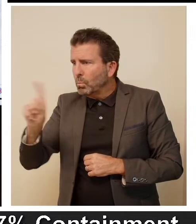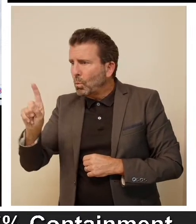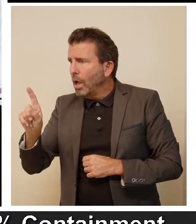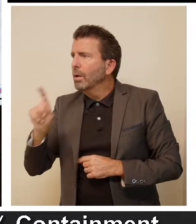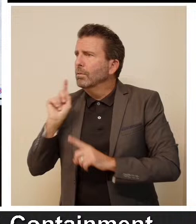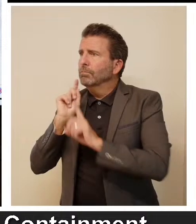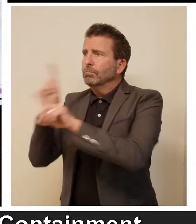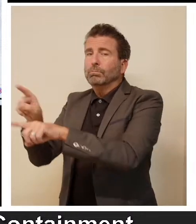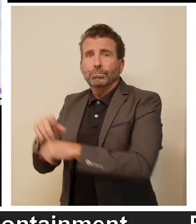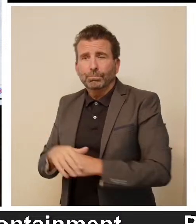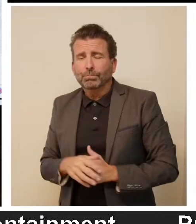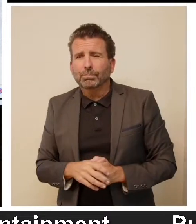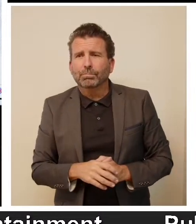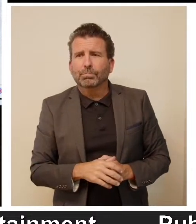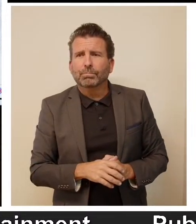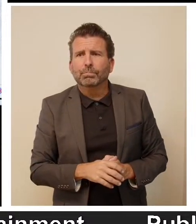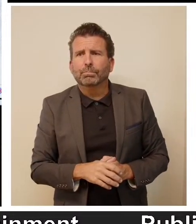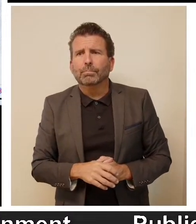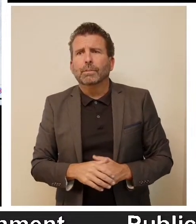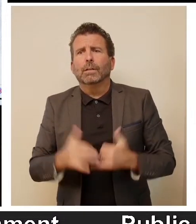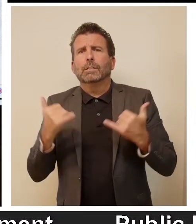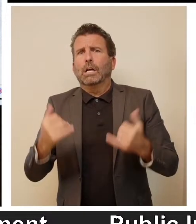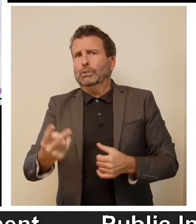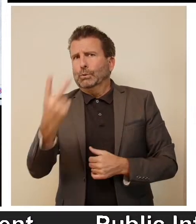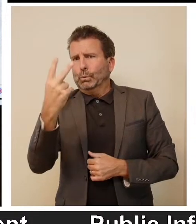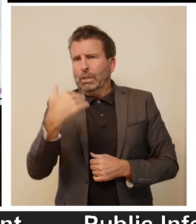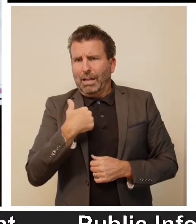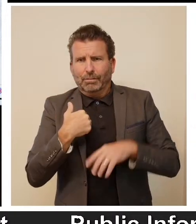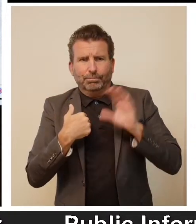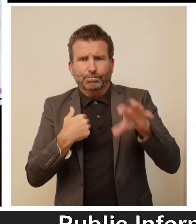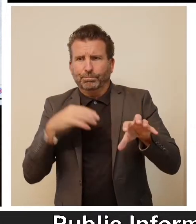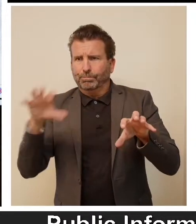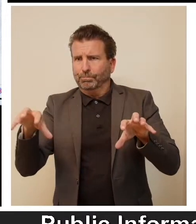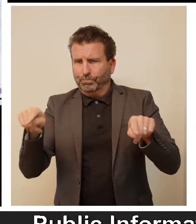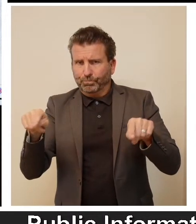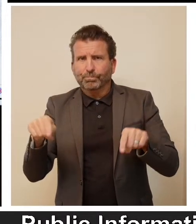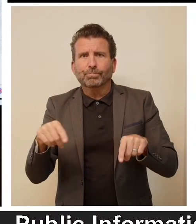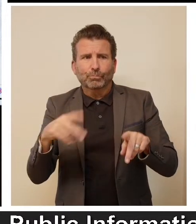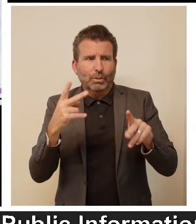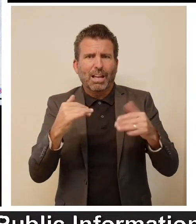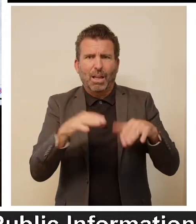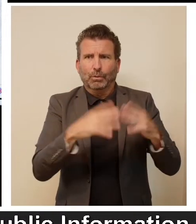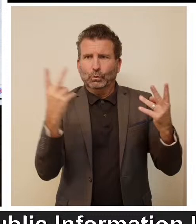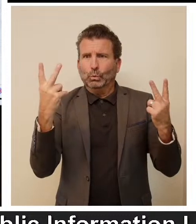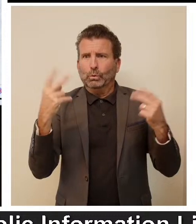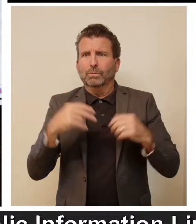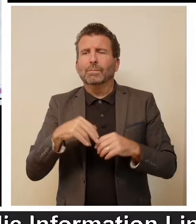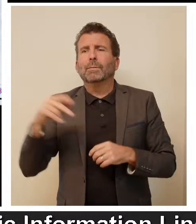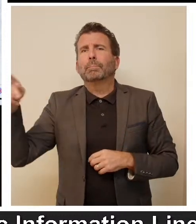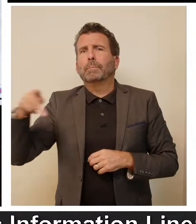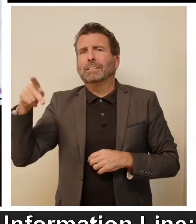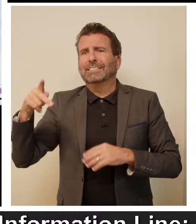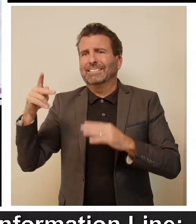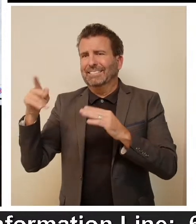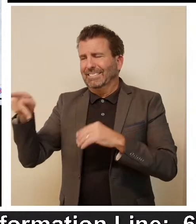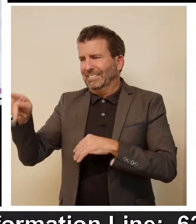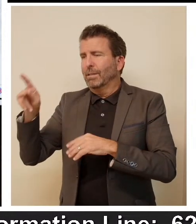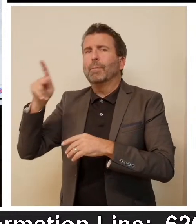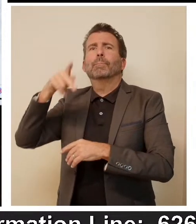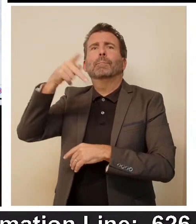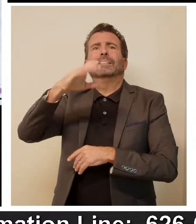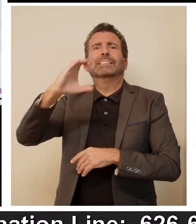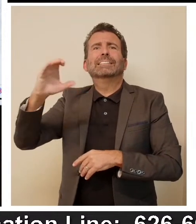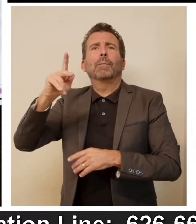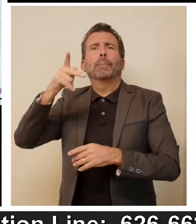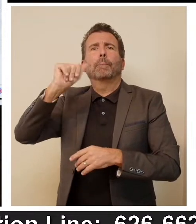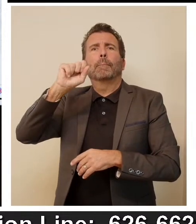Right now, we have 2 disaster recovery centers open. Again, that is at the Pasadena City Community College Education Center